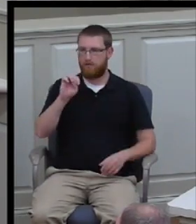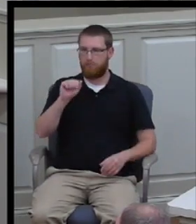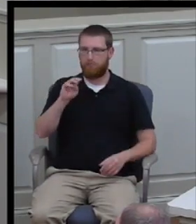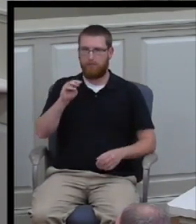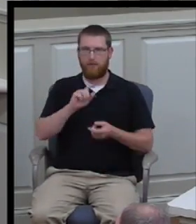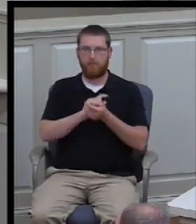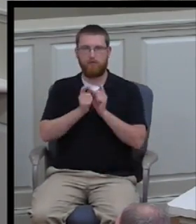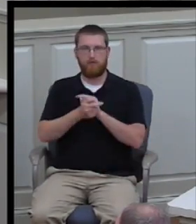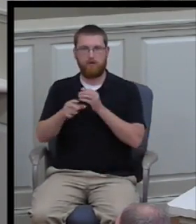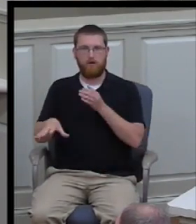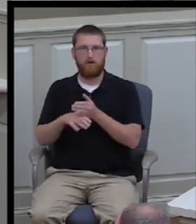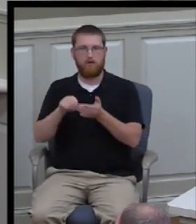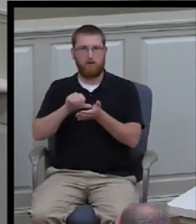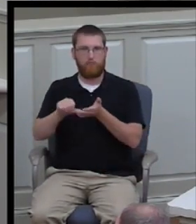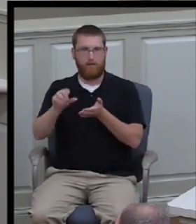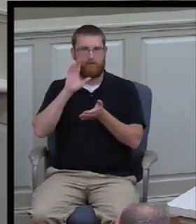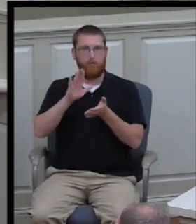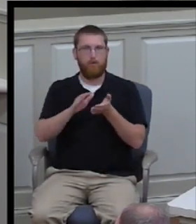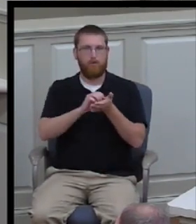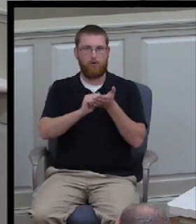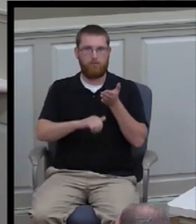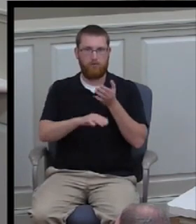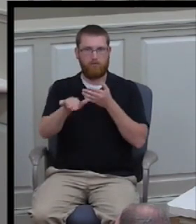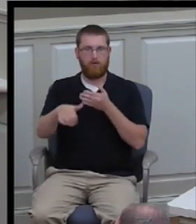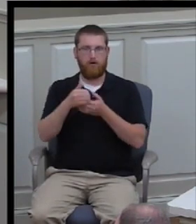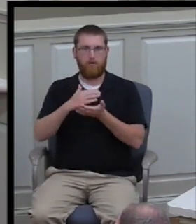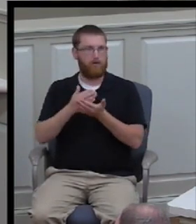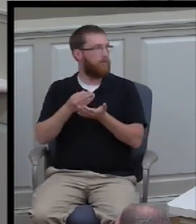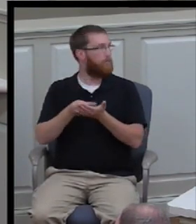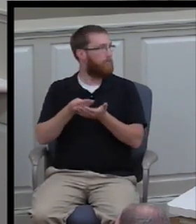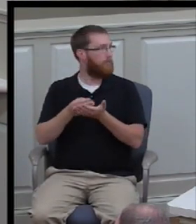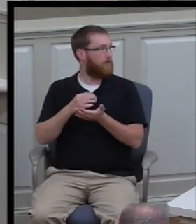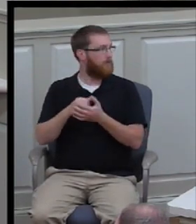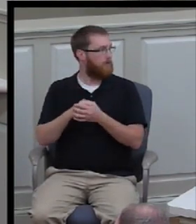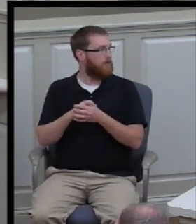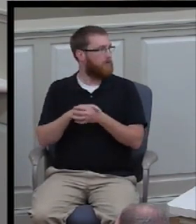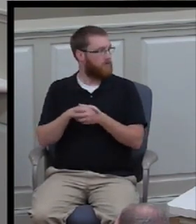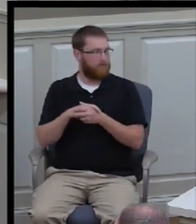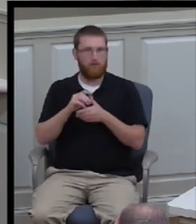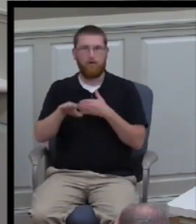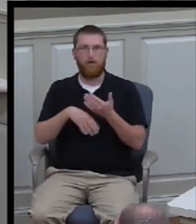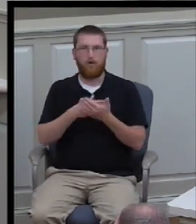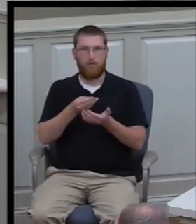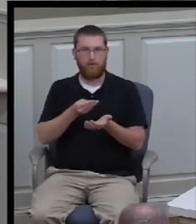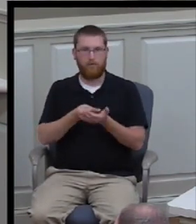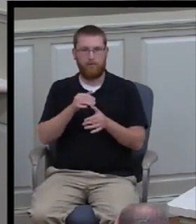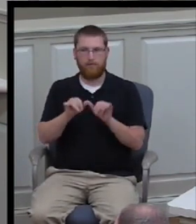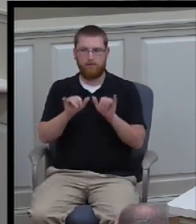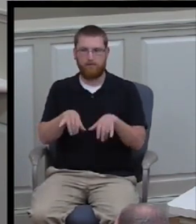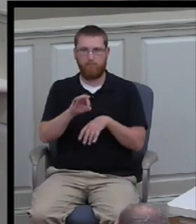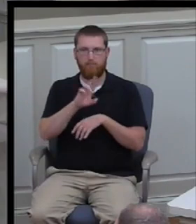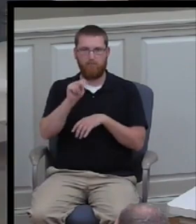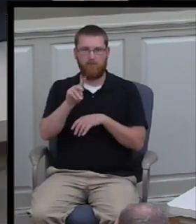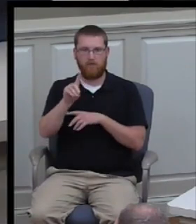so additional paving and stuff would be coming out of a different source. Well, yeah, that's what we're saying. It all comes out of the same fund.